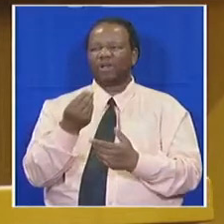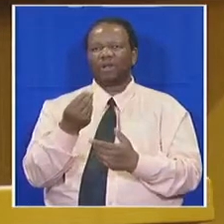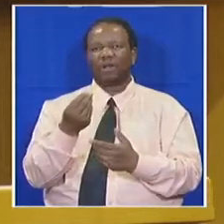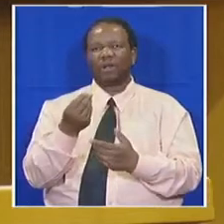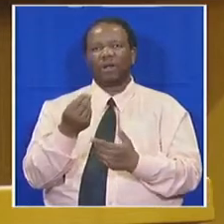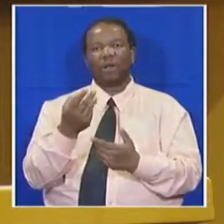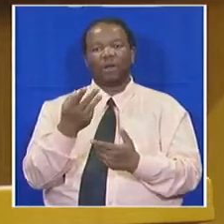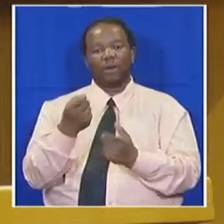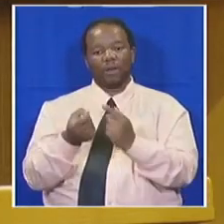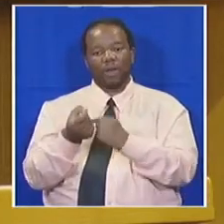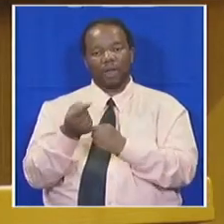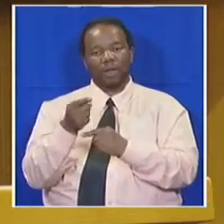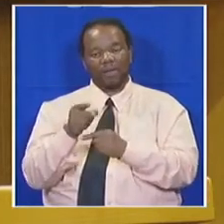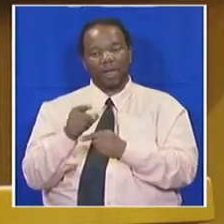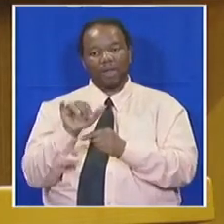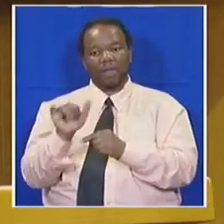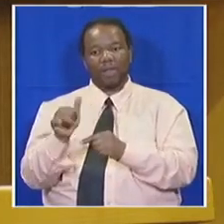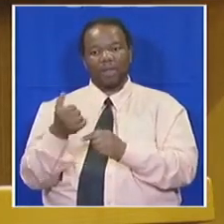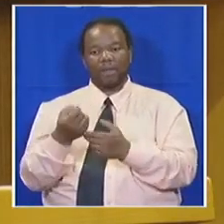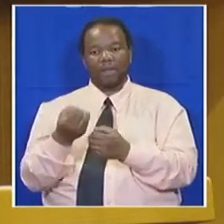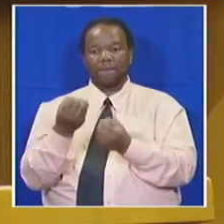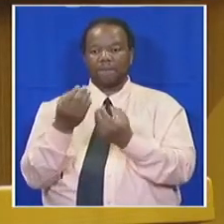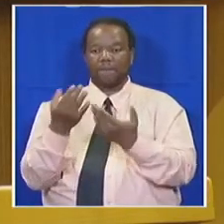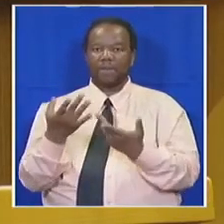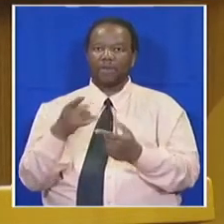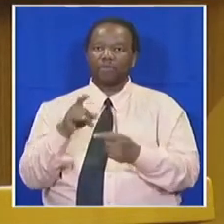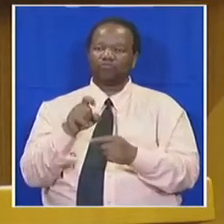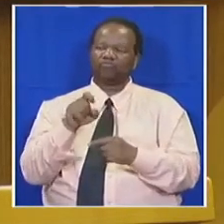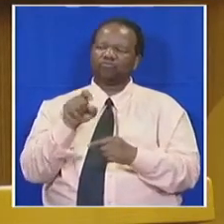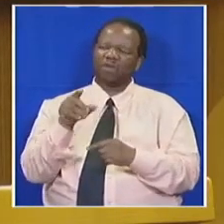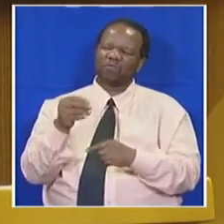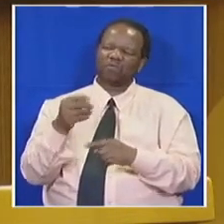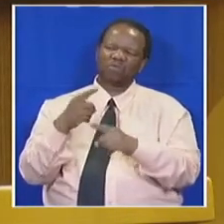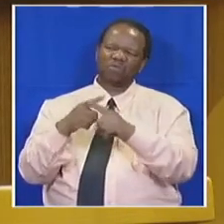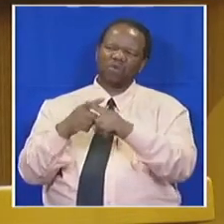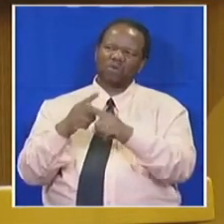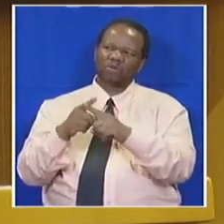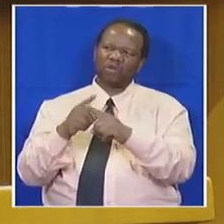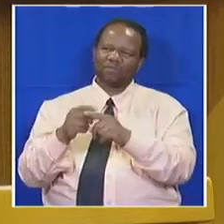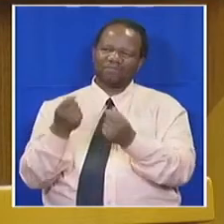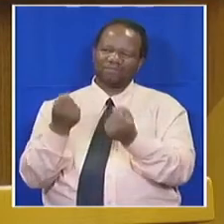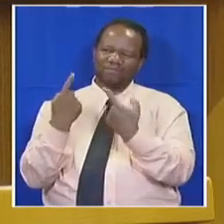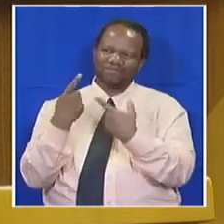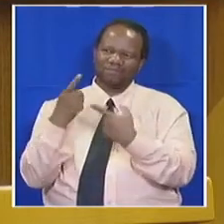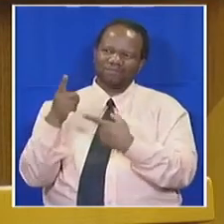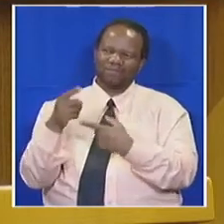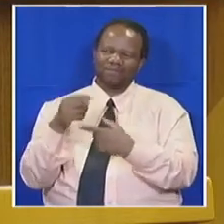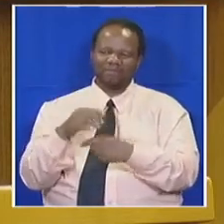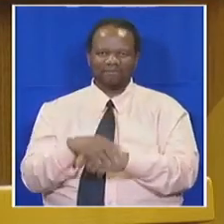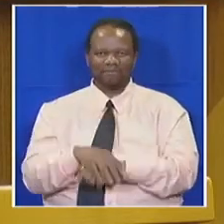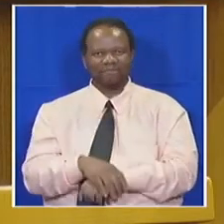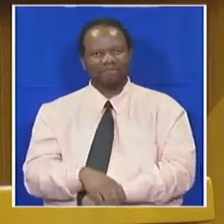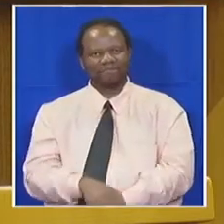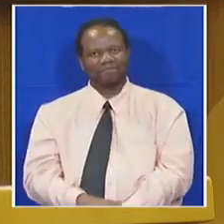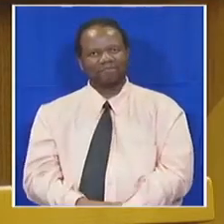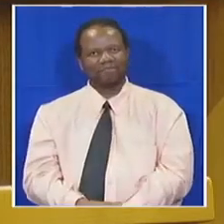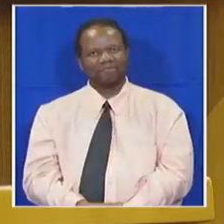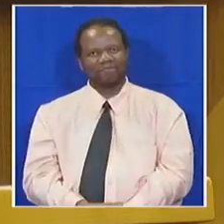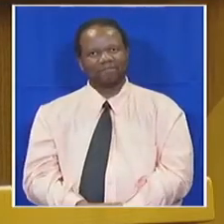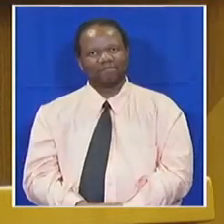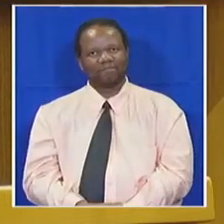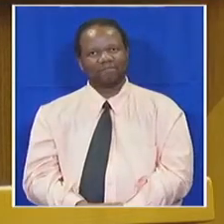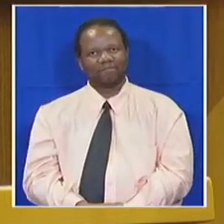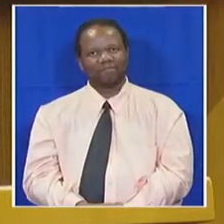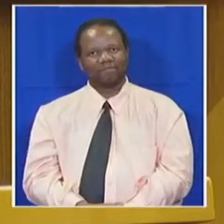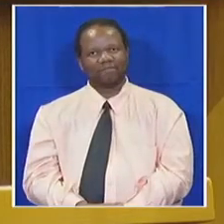astoundingly shallow pit levels to which the former liberation movement has sunk. We can all stand here and speak